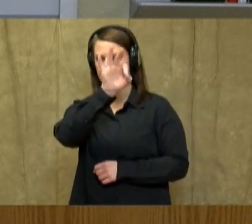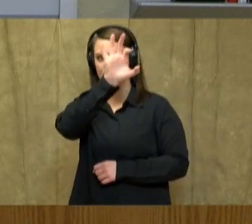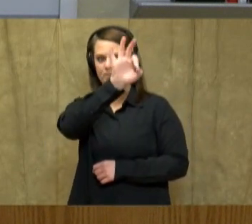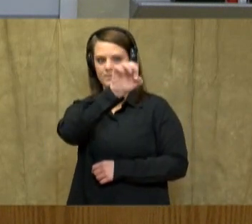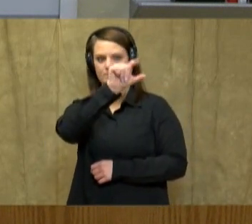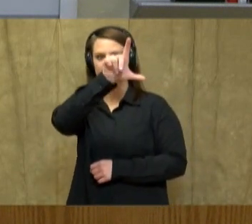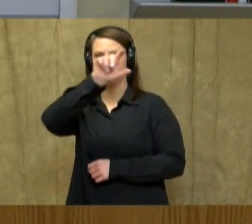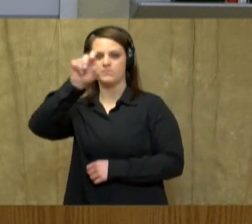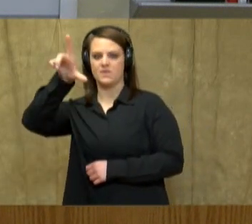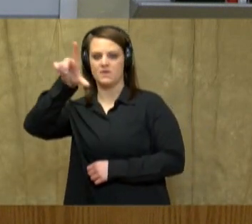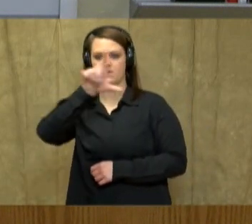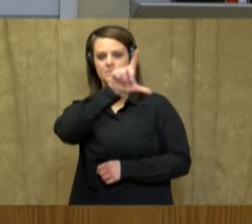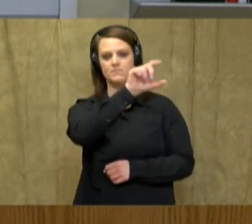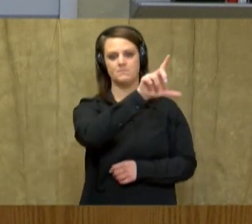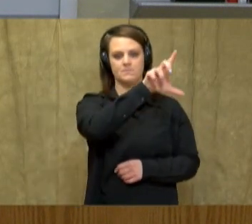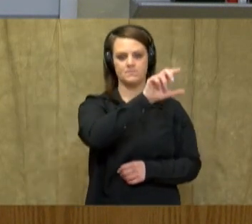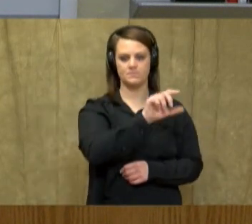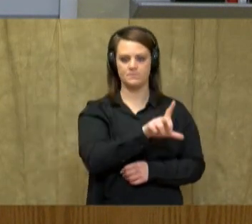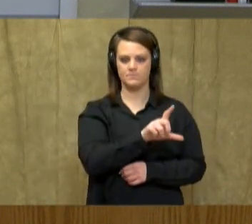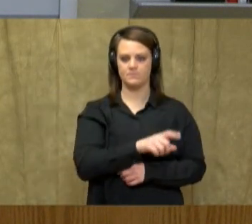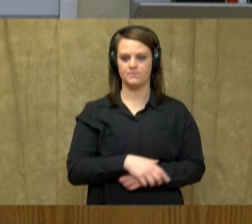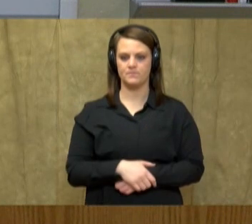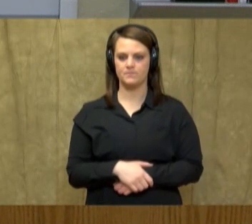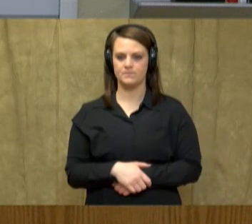fire. If we fill in